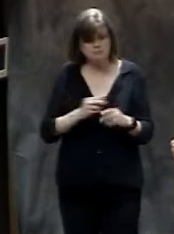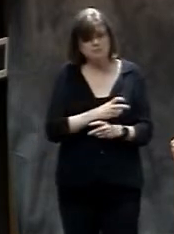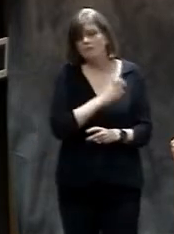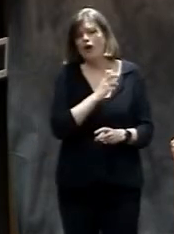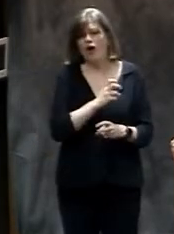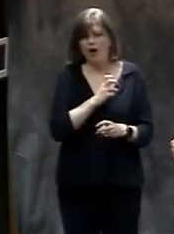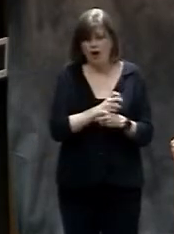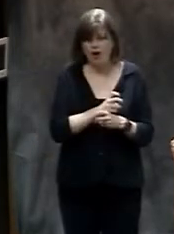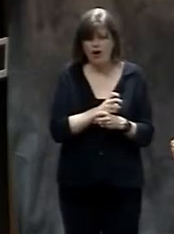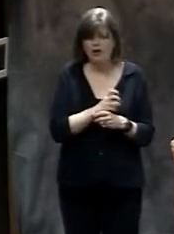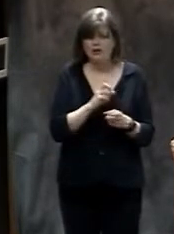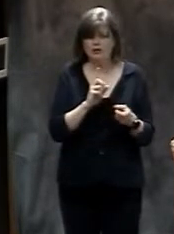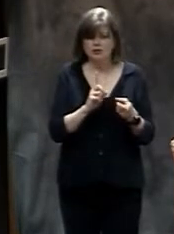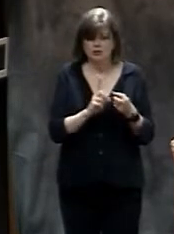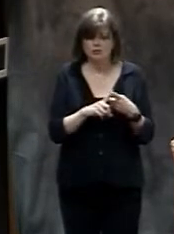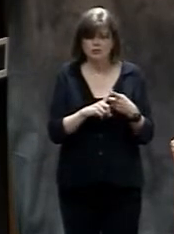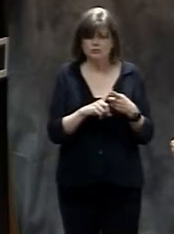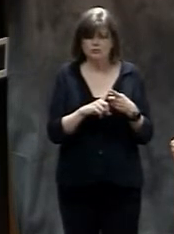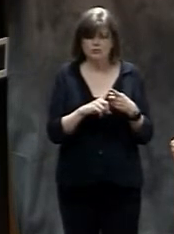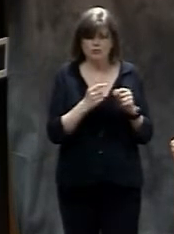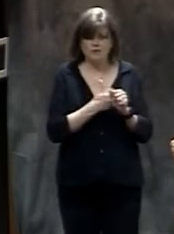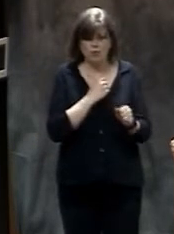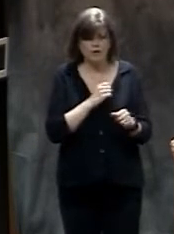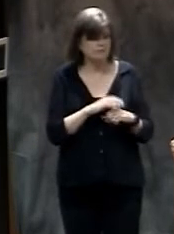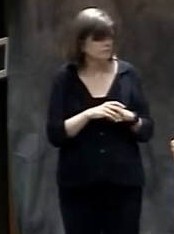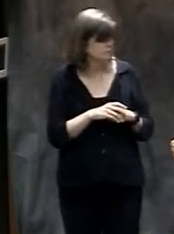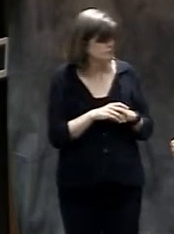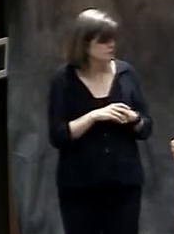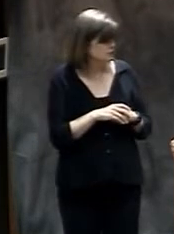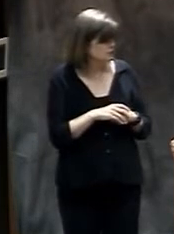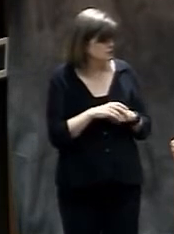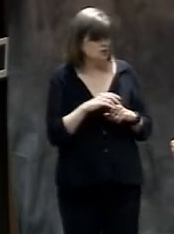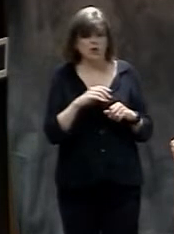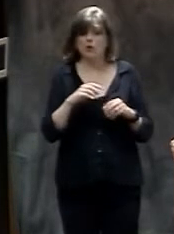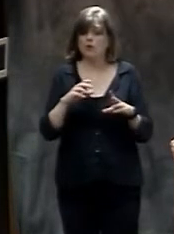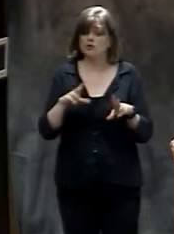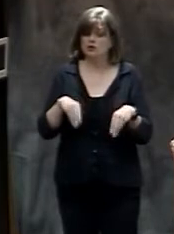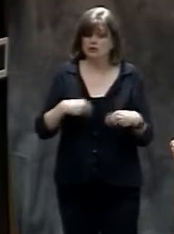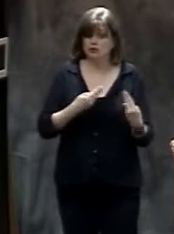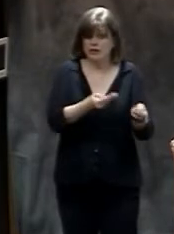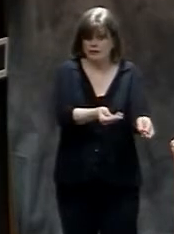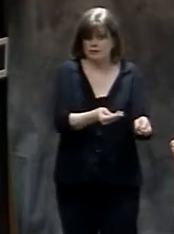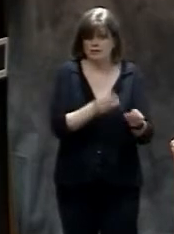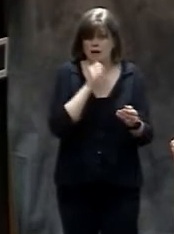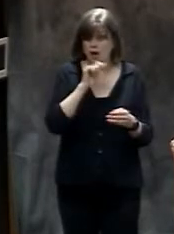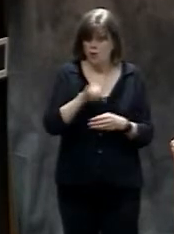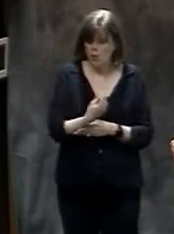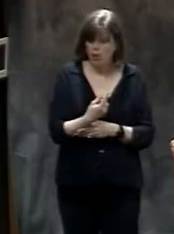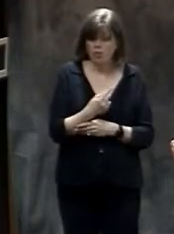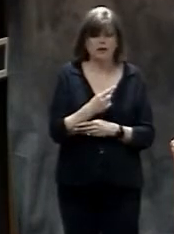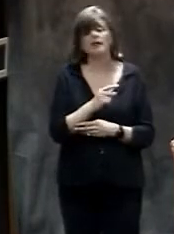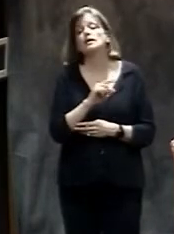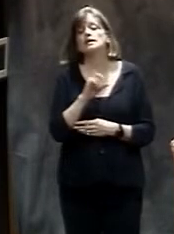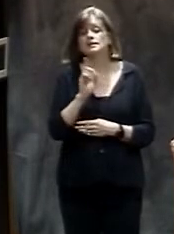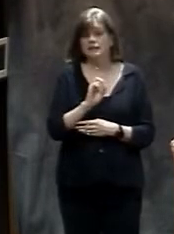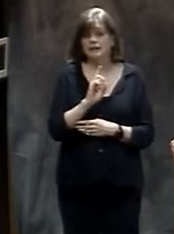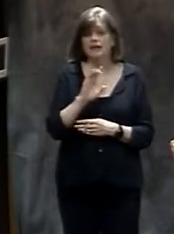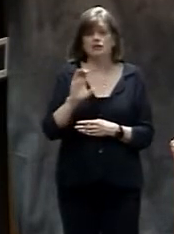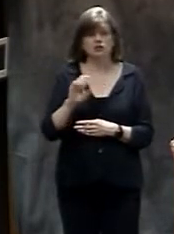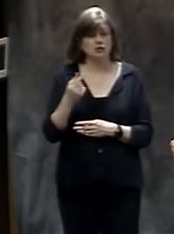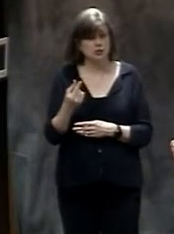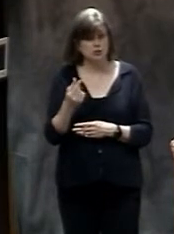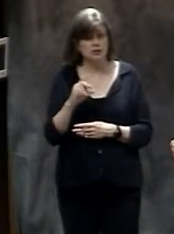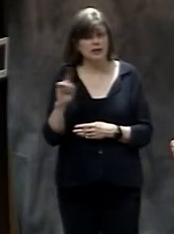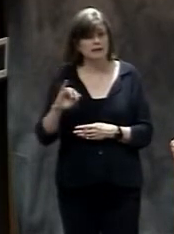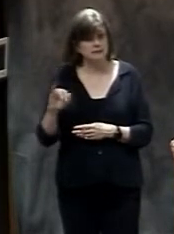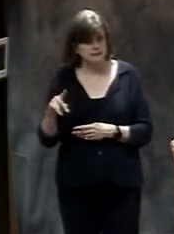about. So she transmits not only dengue, chikungunya, and Zika, but also yellow fever virus, a virus that we're seeing now